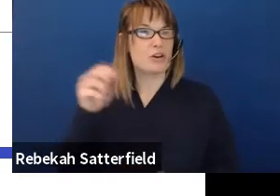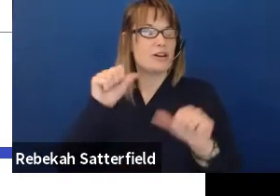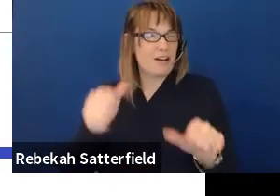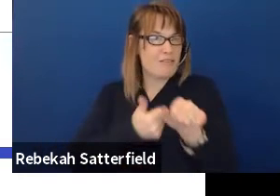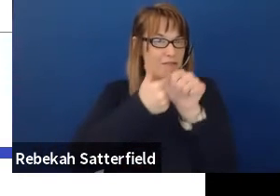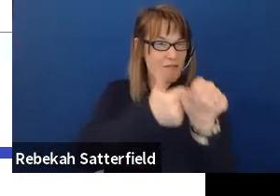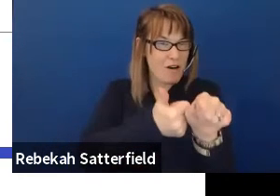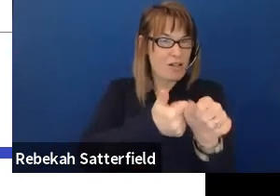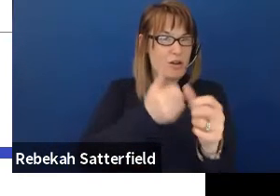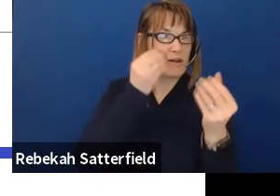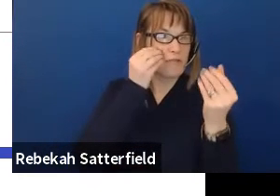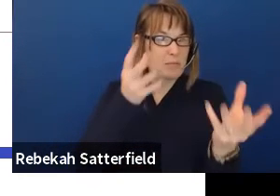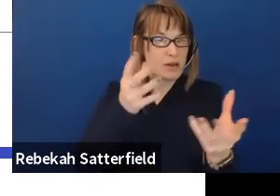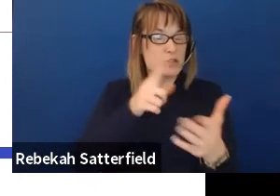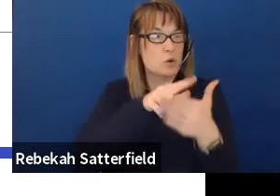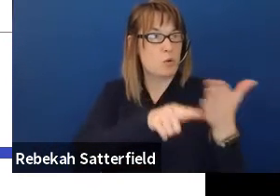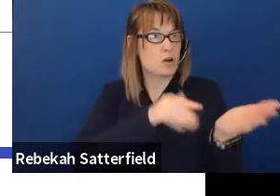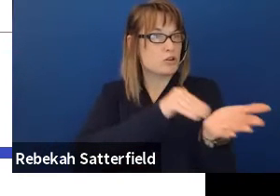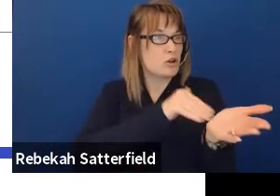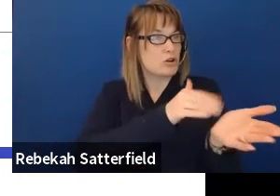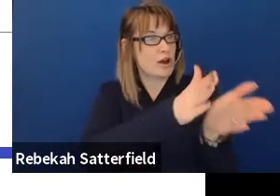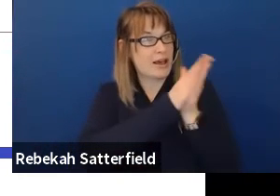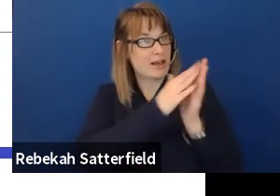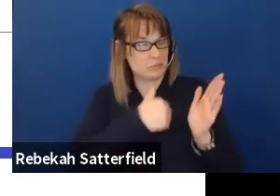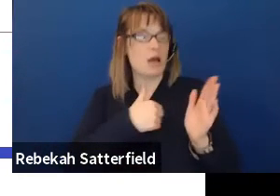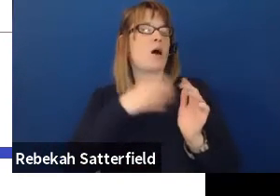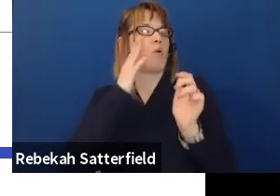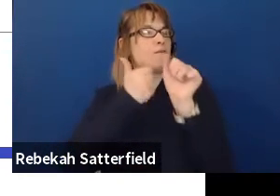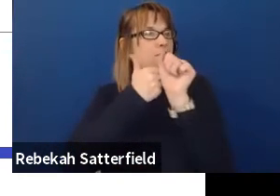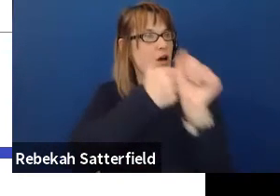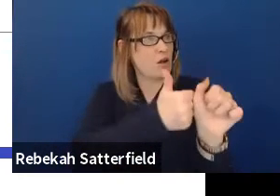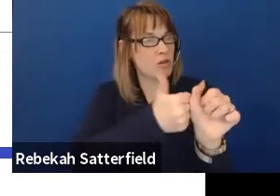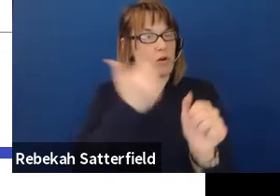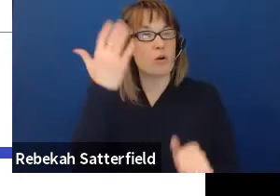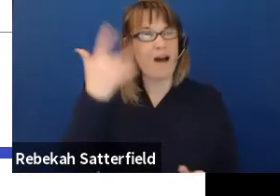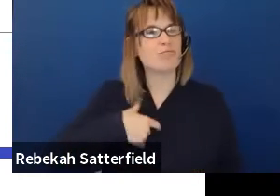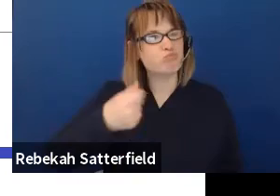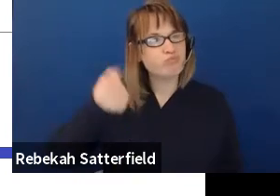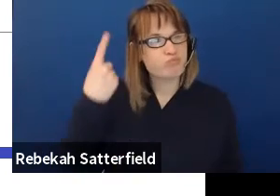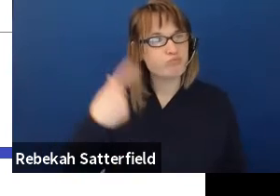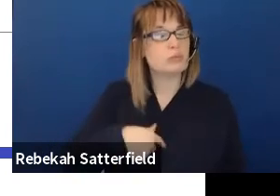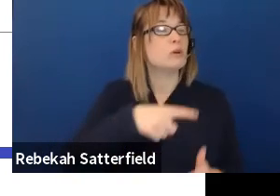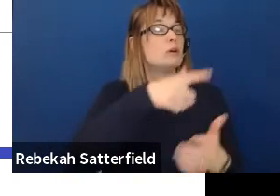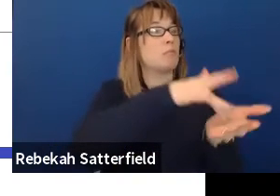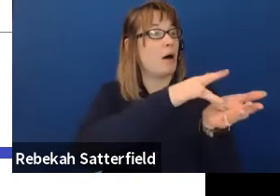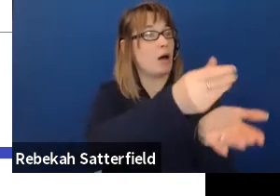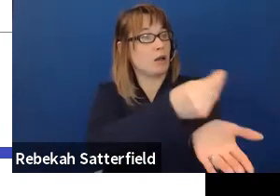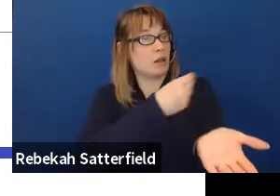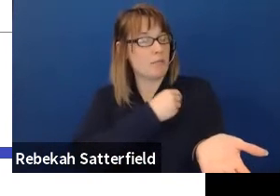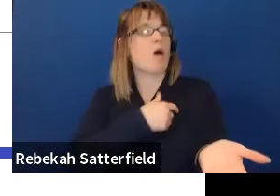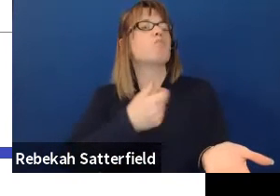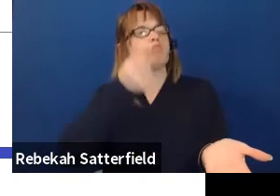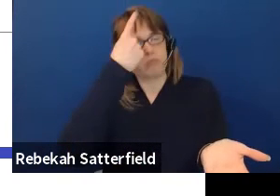instructions about their care, do the exercises they're being asked to do, take their medications as directed, keep their